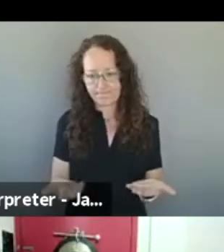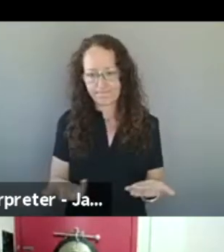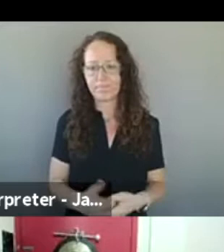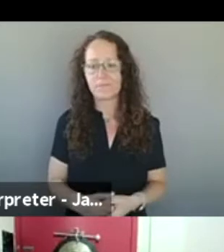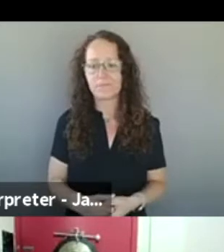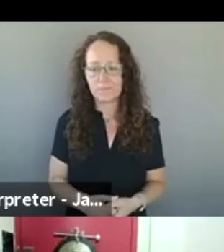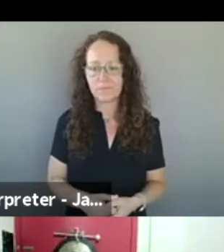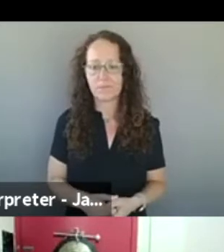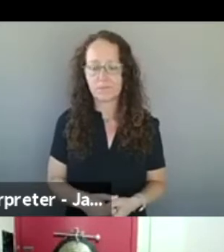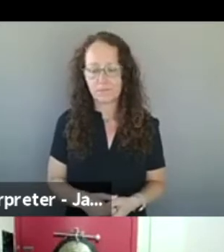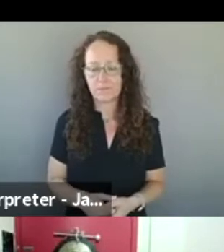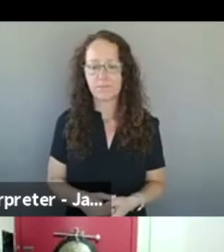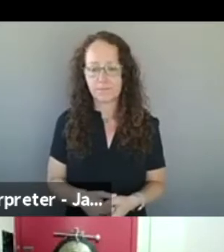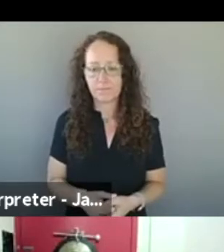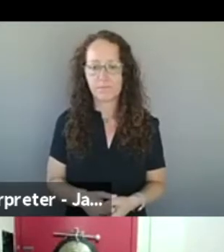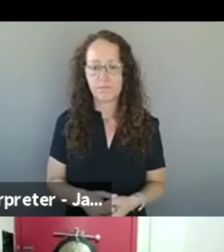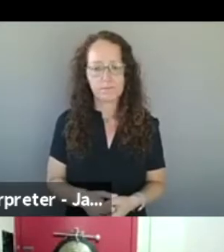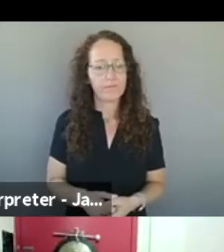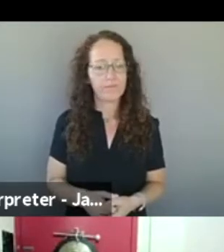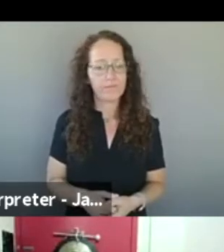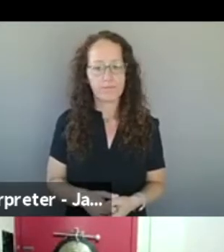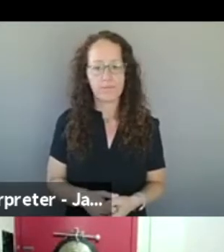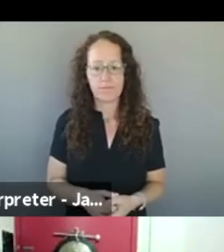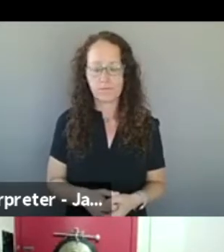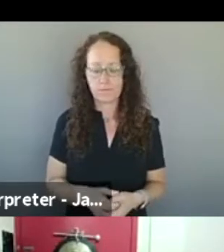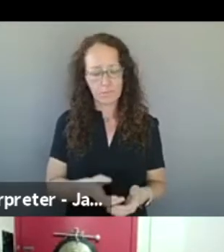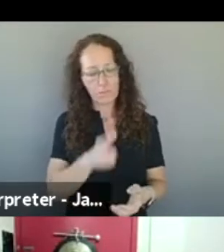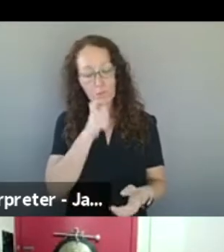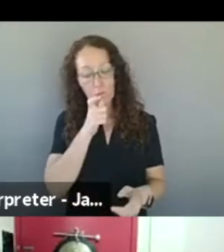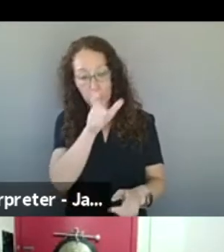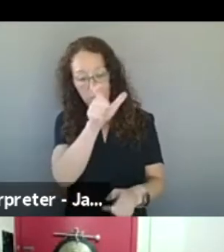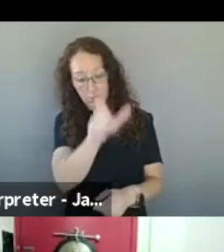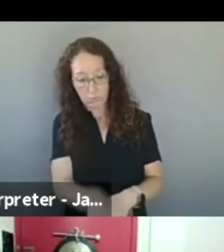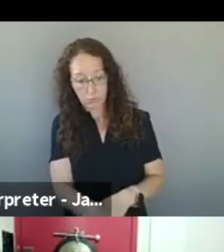I welcome every part of you here.